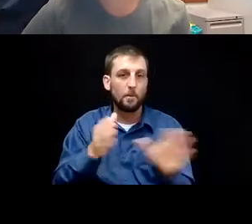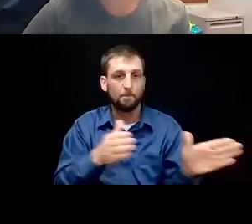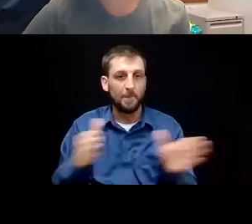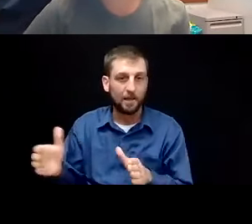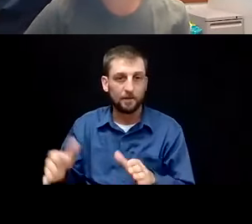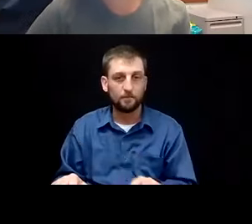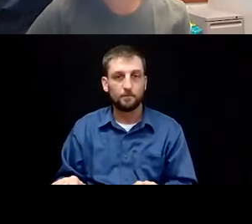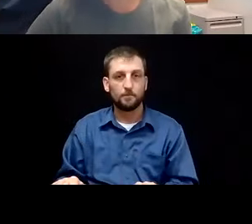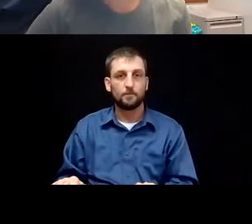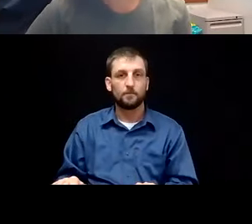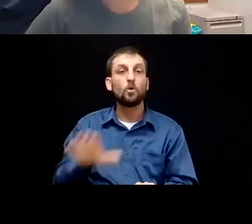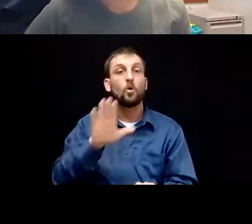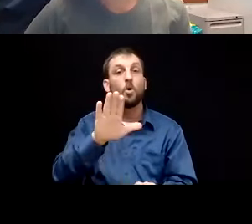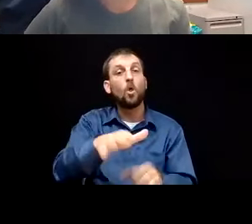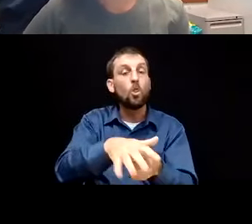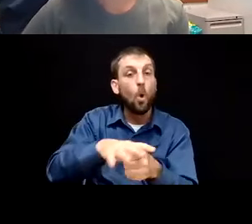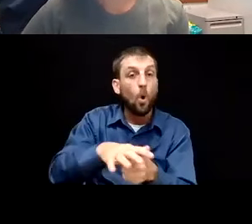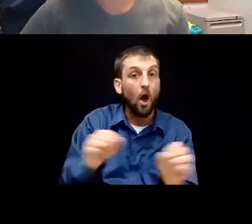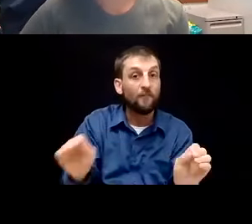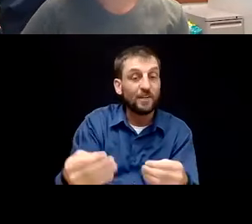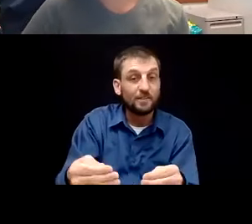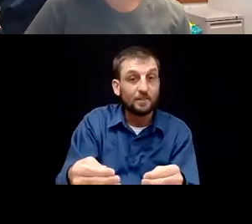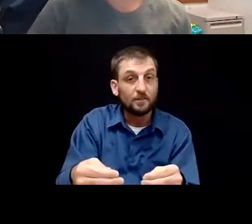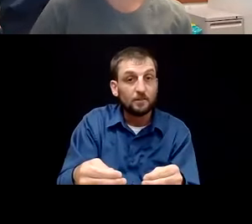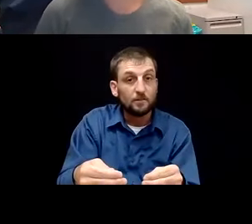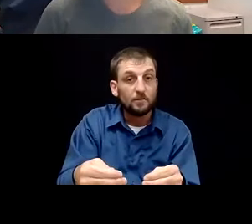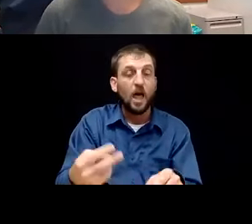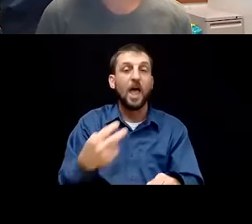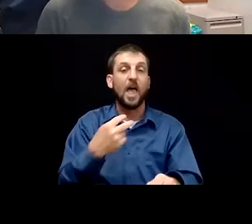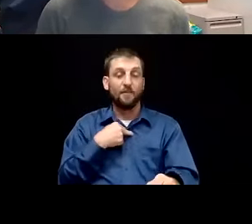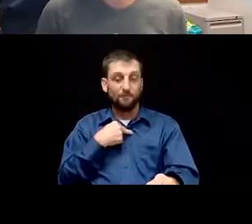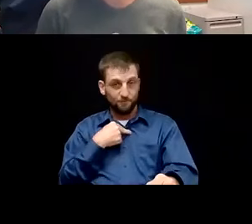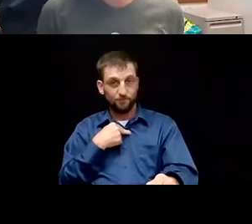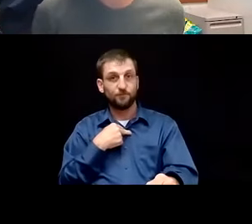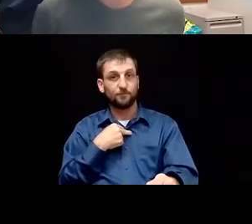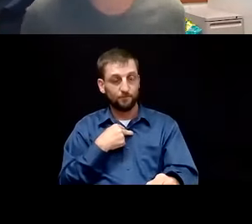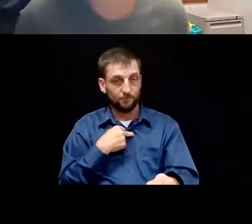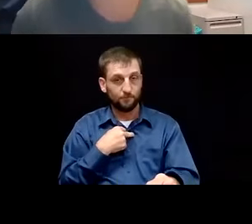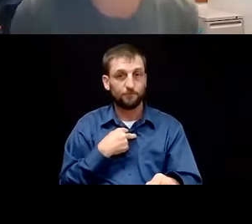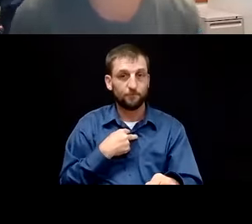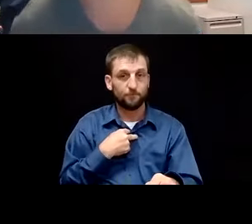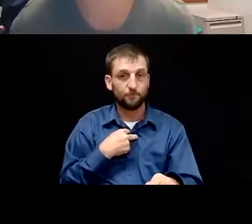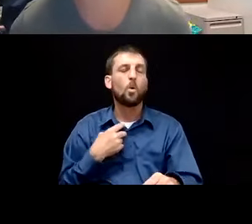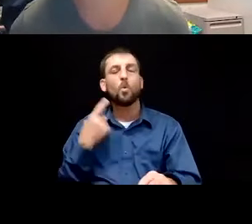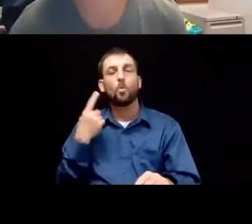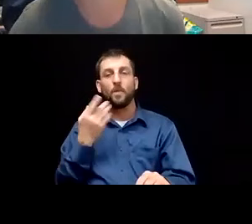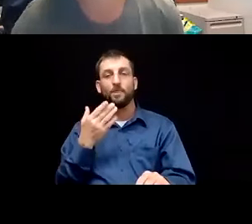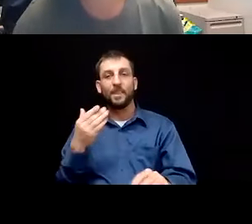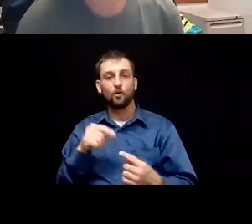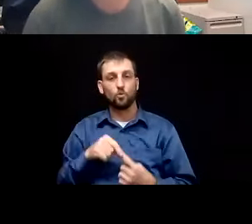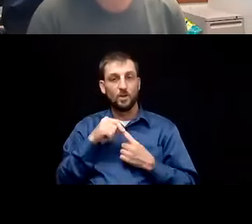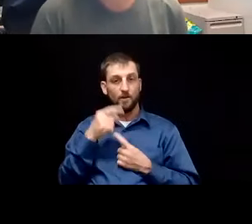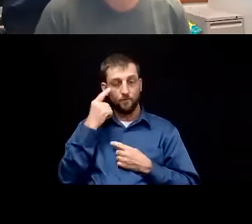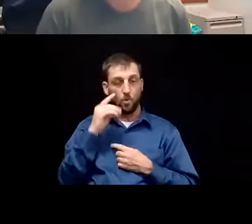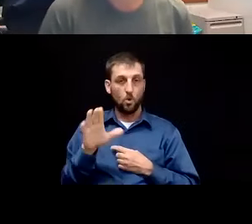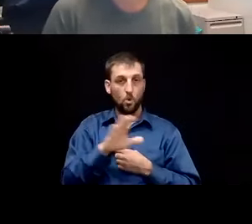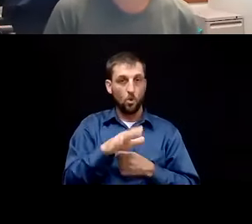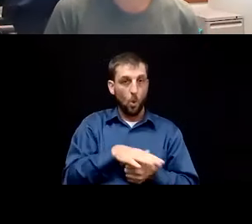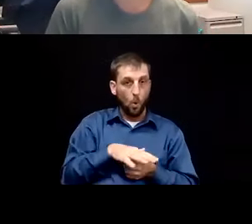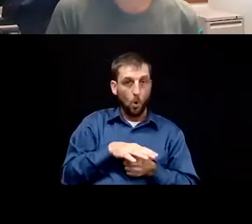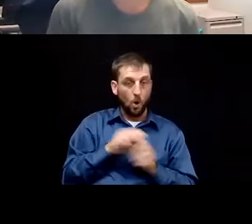Local offices, they have, one of the things that are unique to local emergency preparedness offices